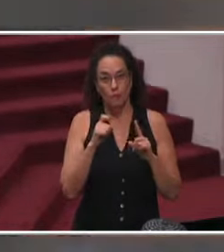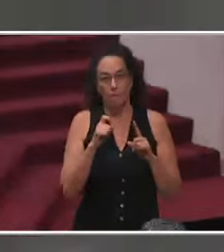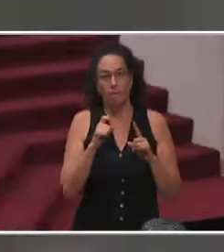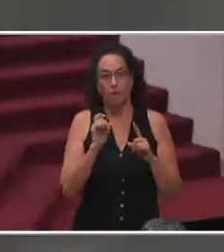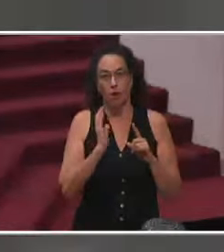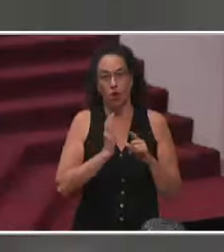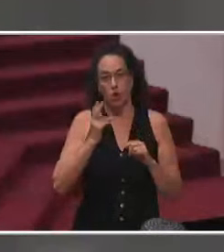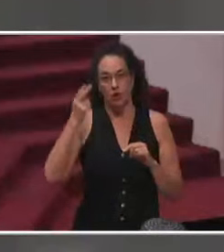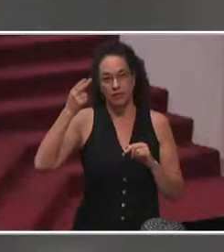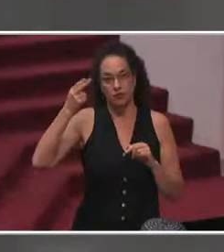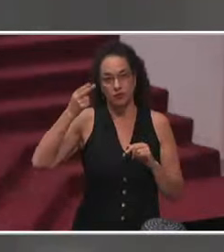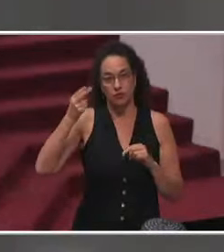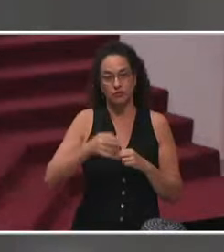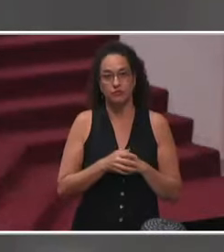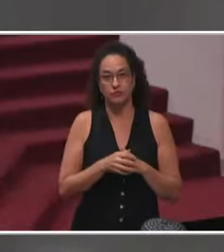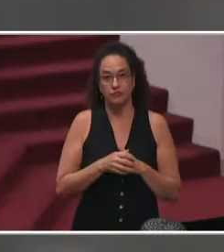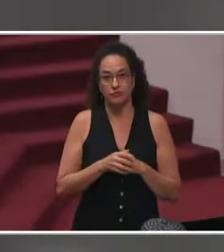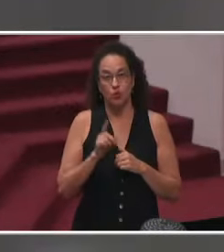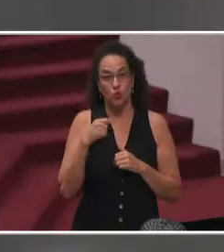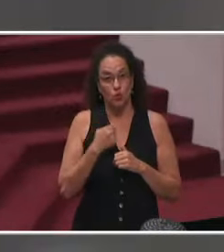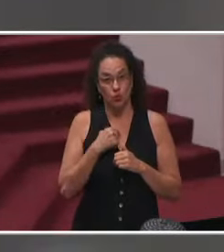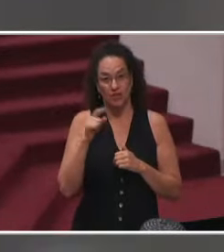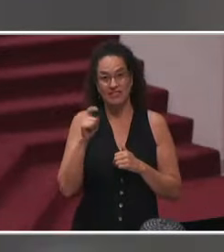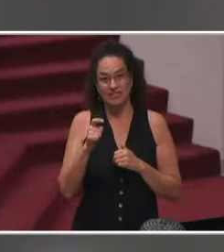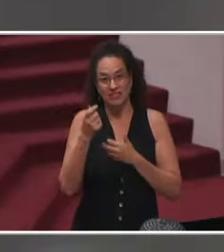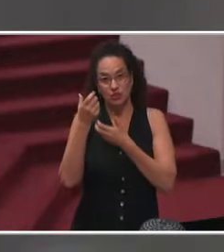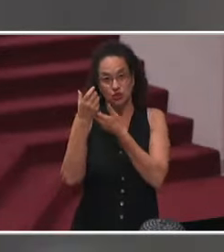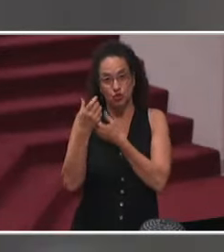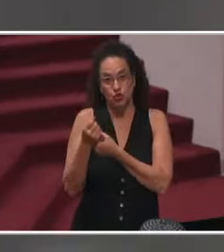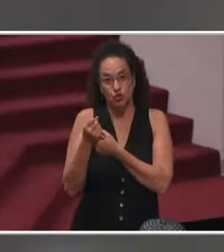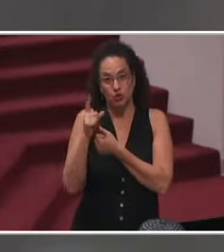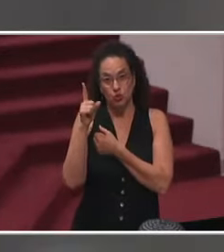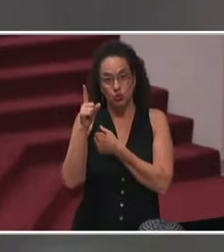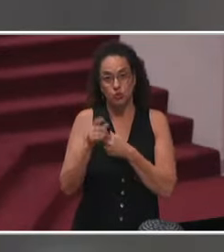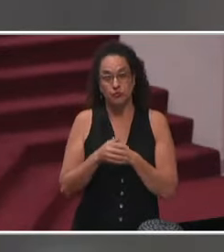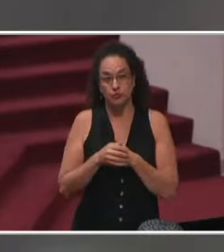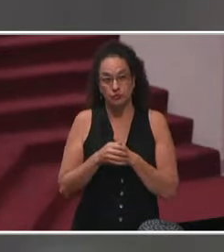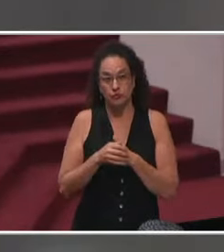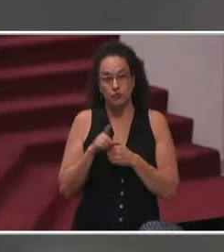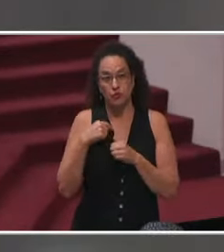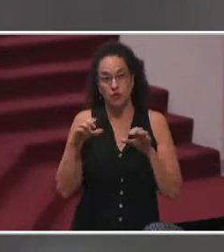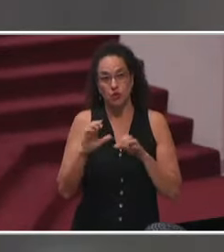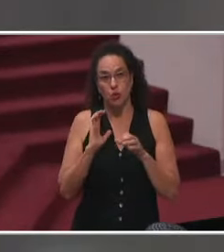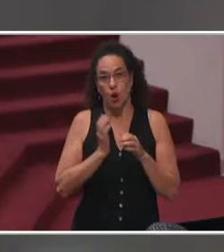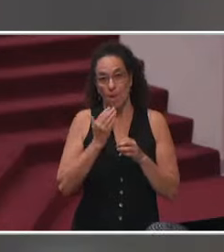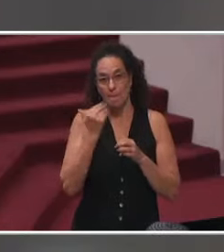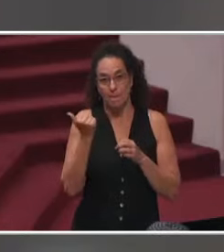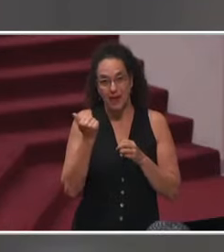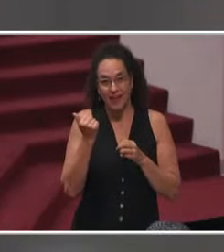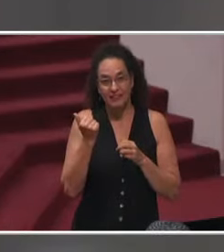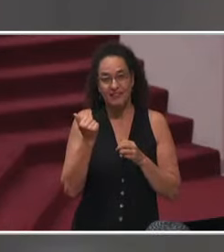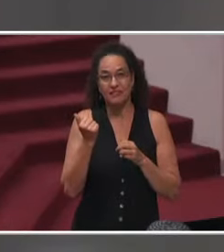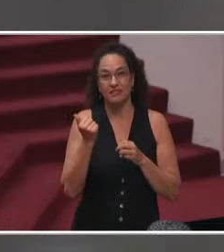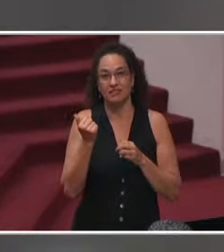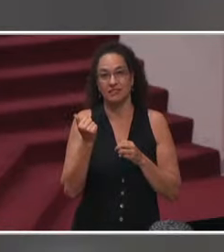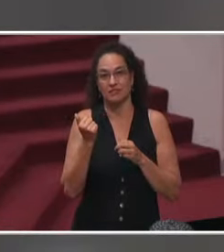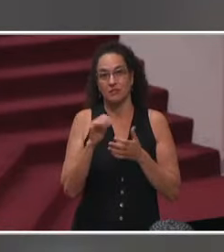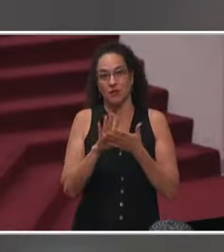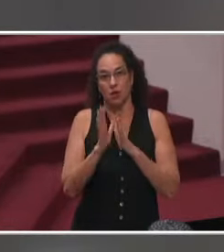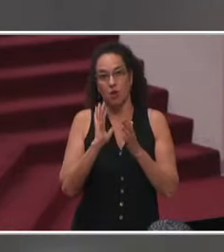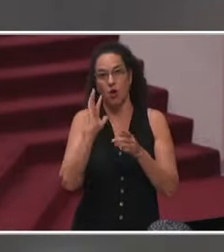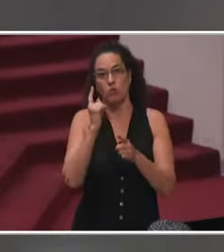our history that we are to trust in you and do our very best to be our brother's